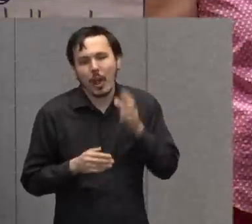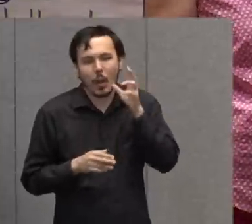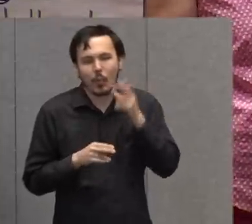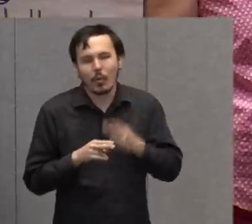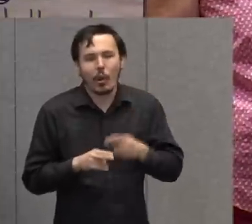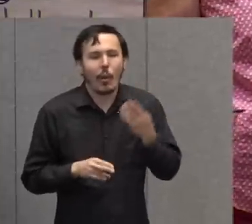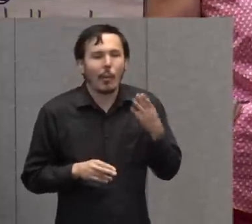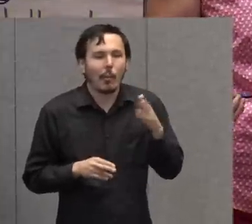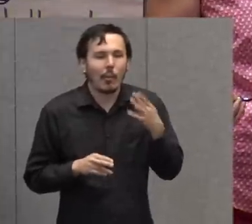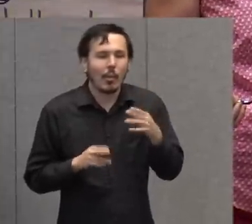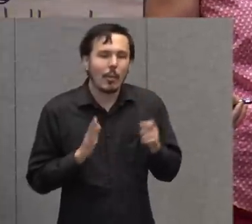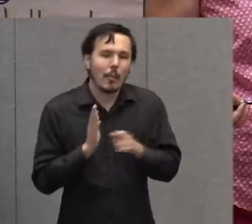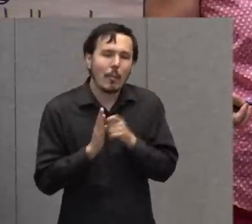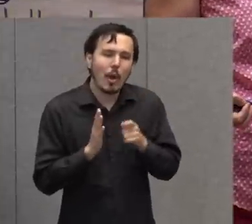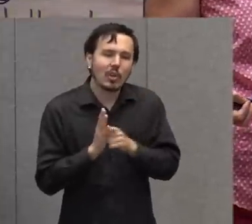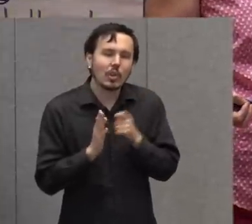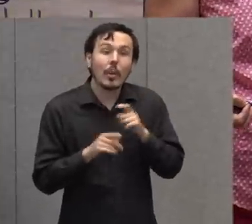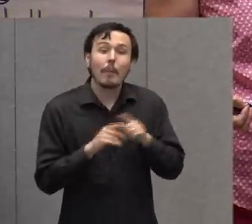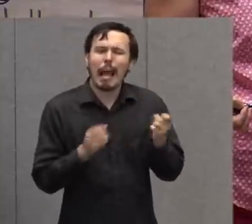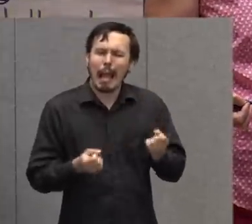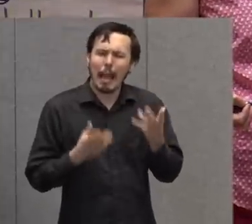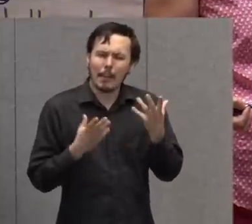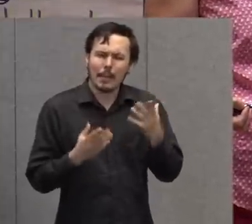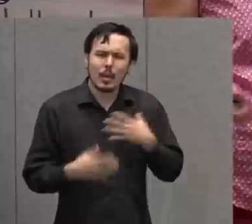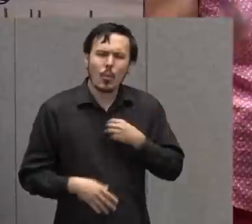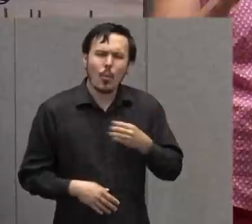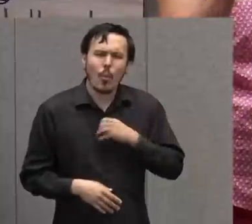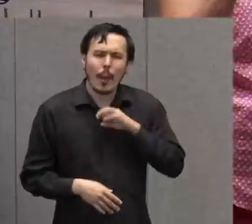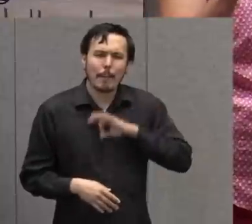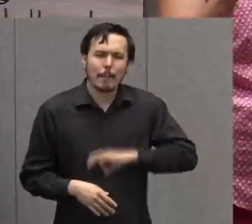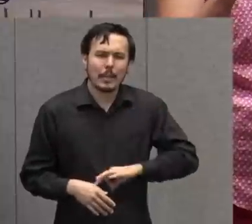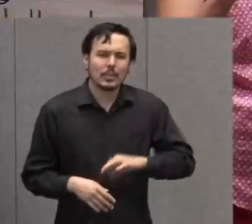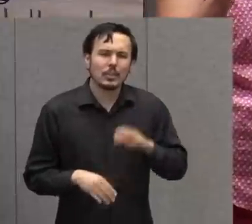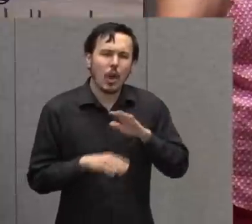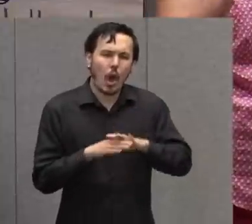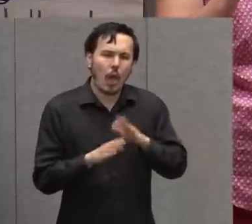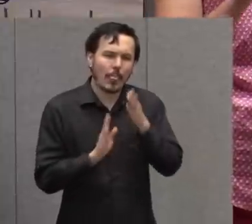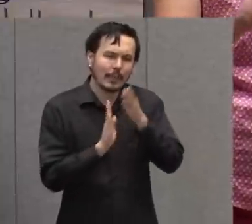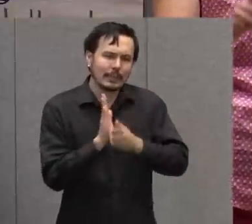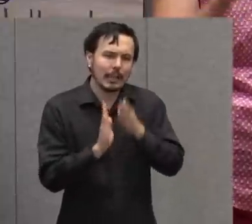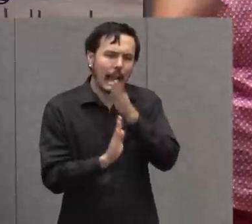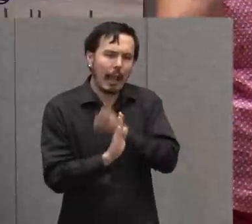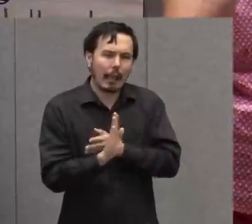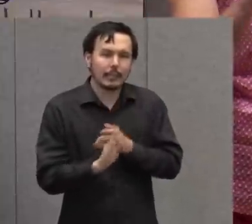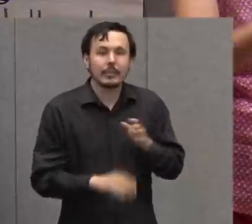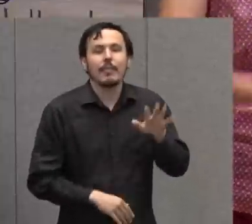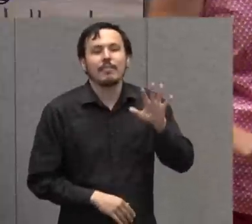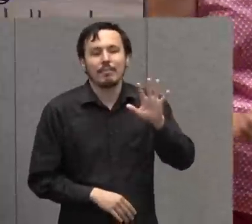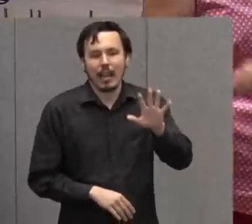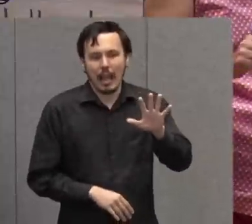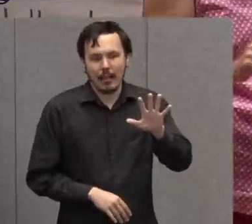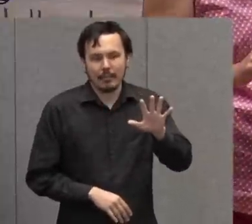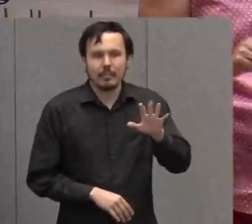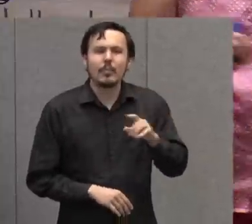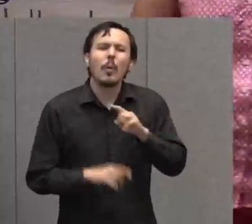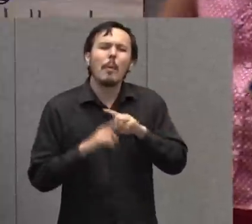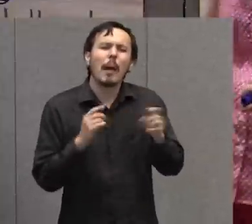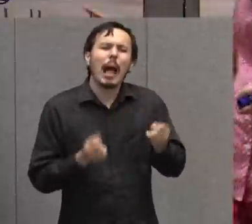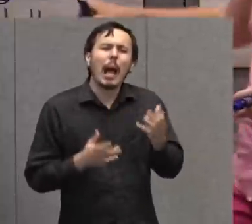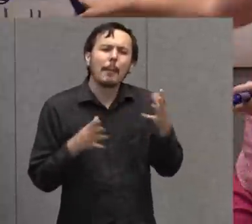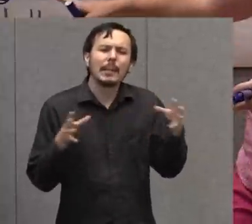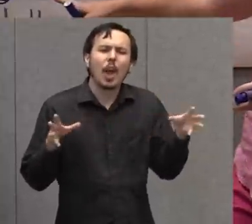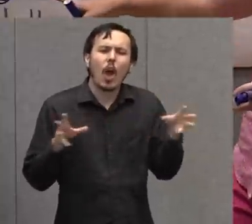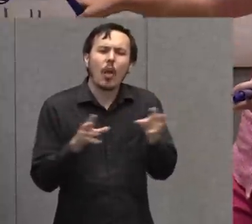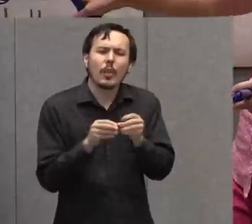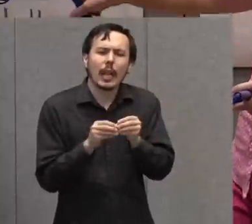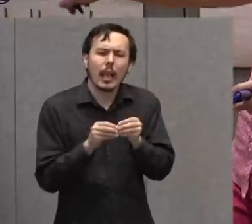would we have on each side? 5. Thank you. But how many total? Because wasn't